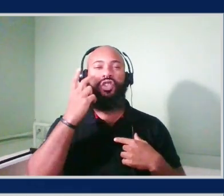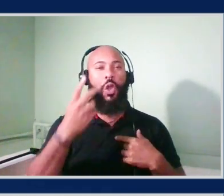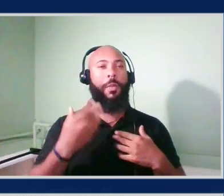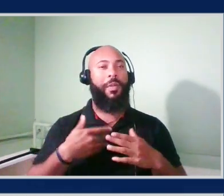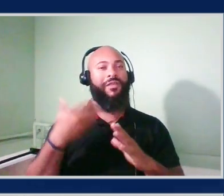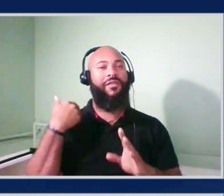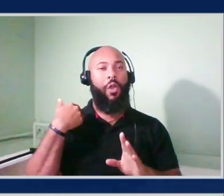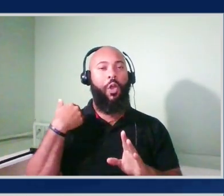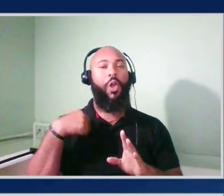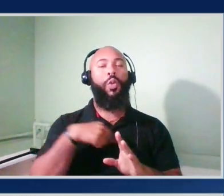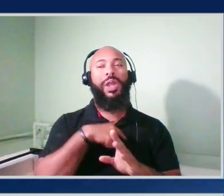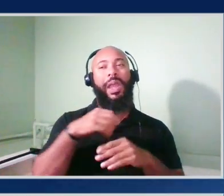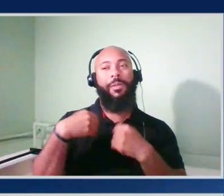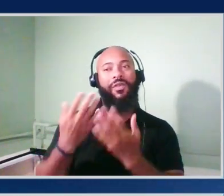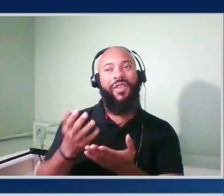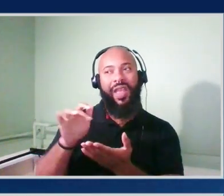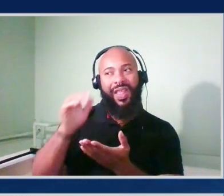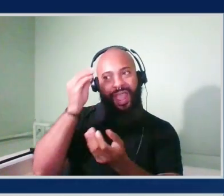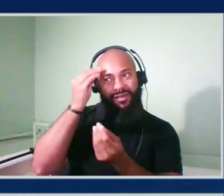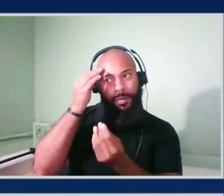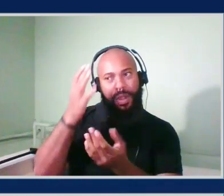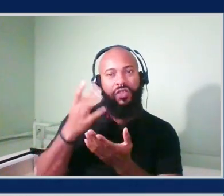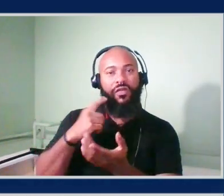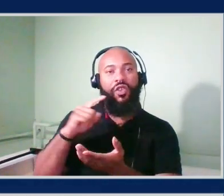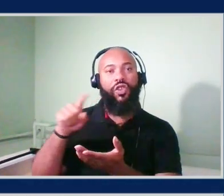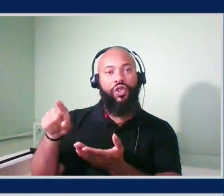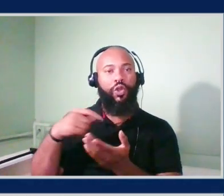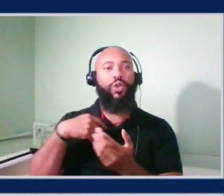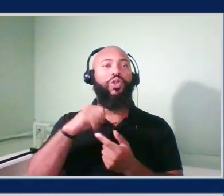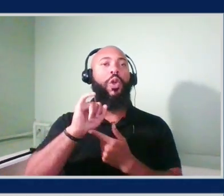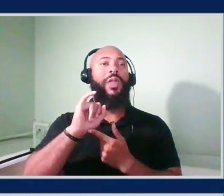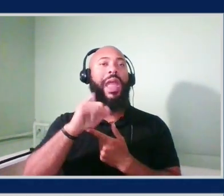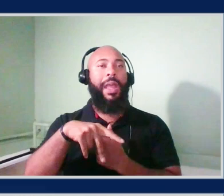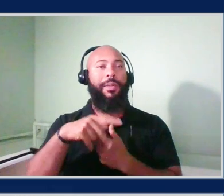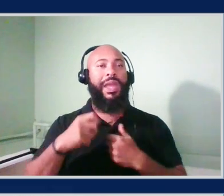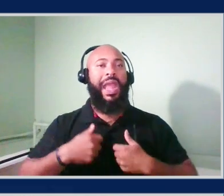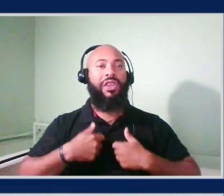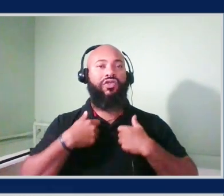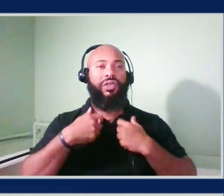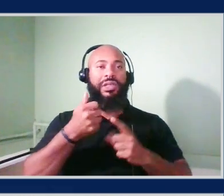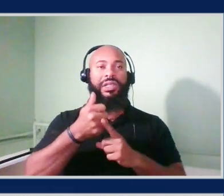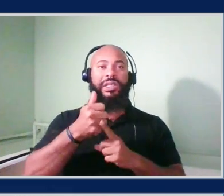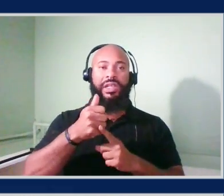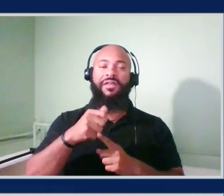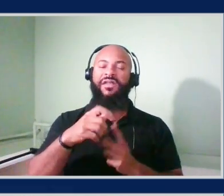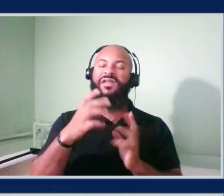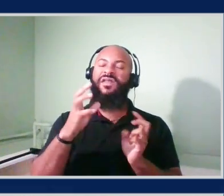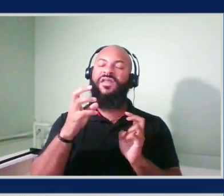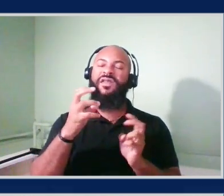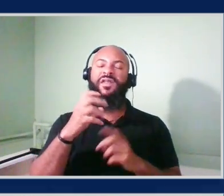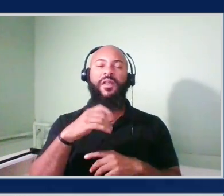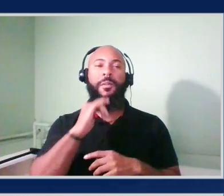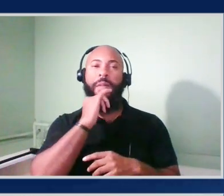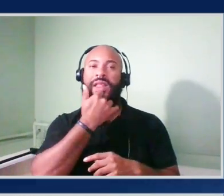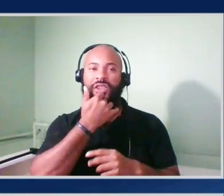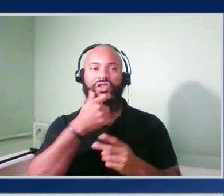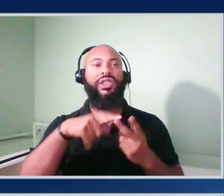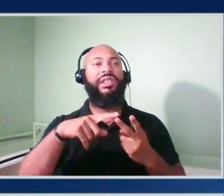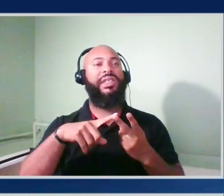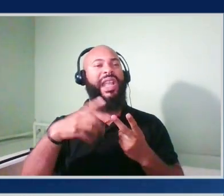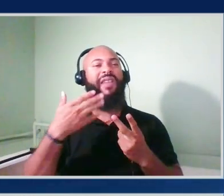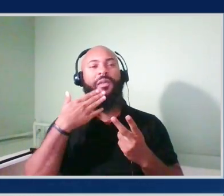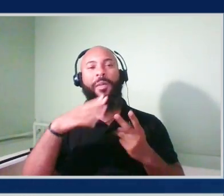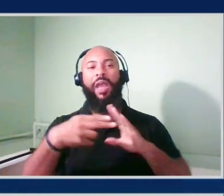that information to you. So the IP addresses that were malicious, that are known to be malicious, and have a bad